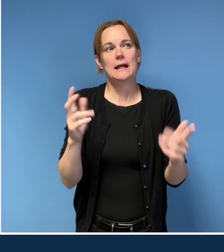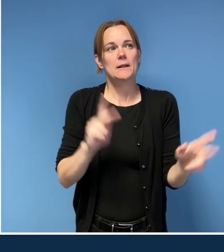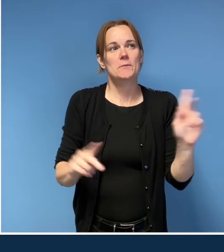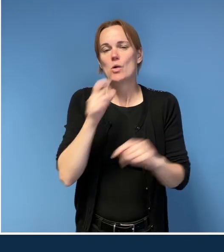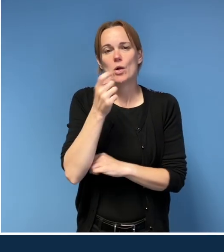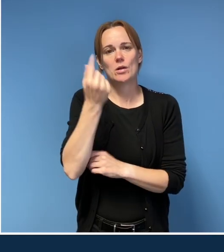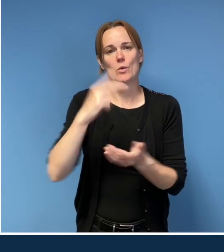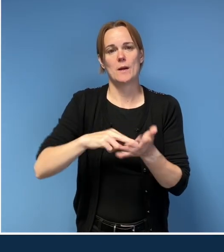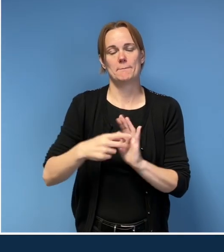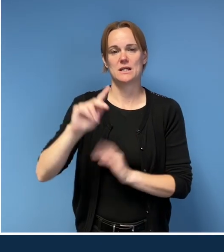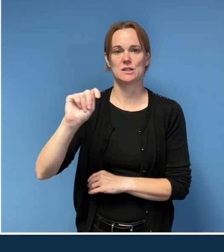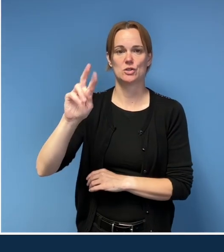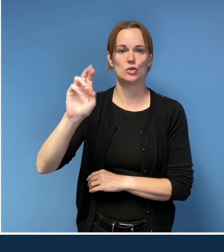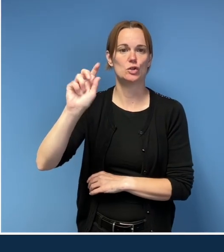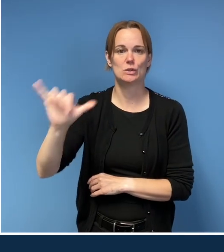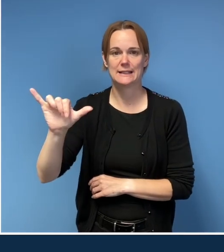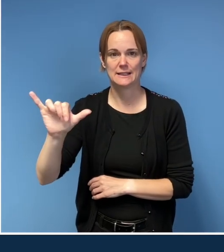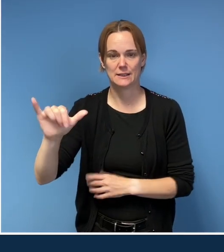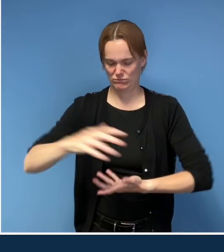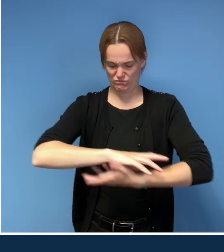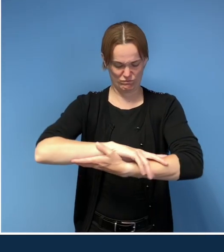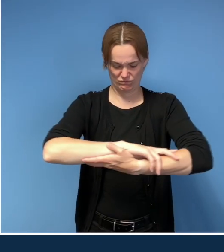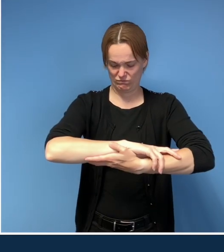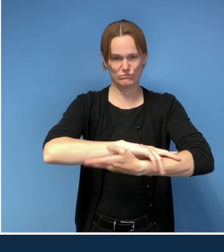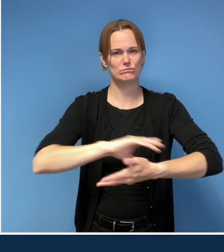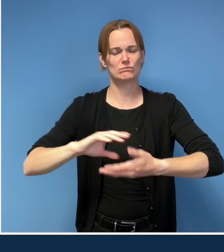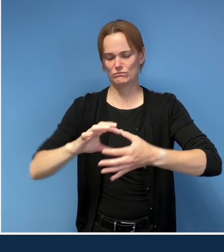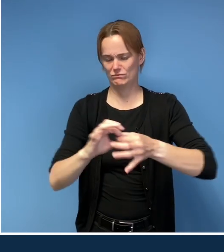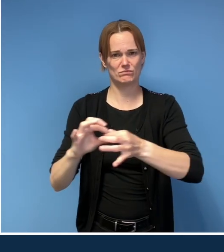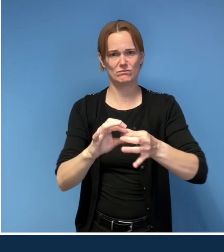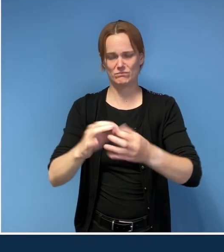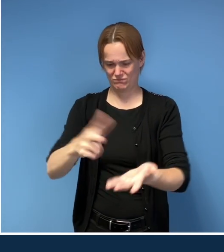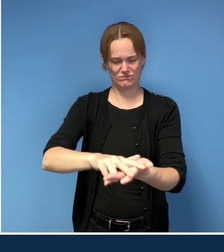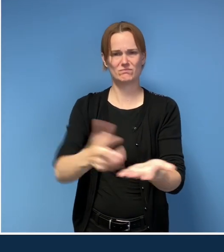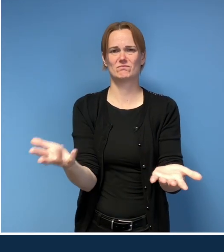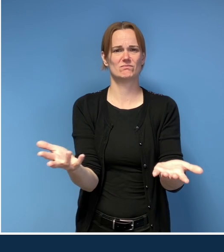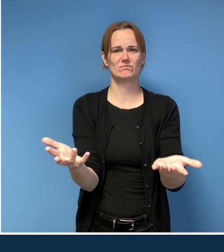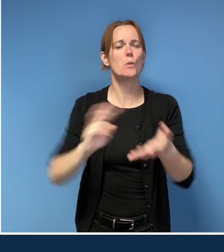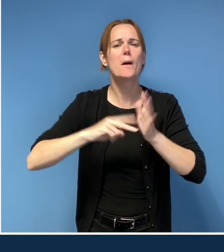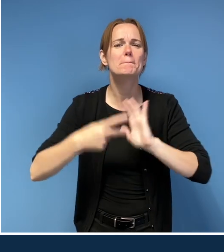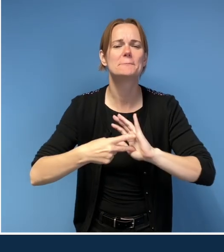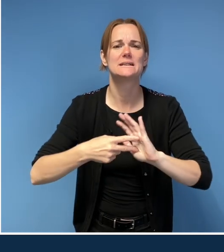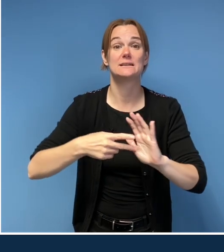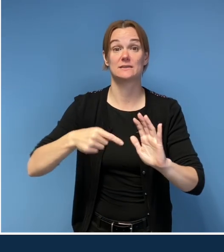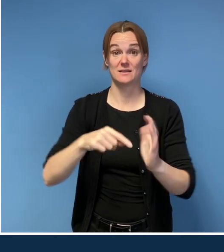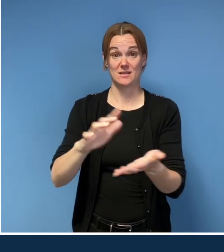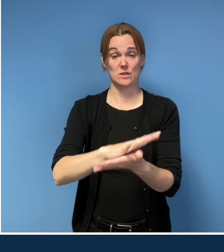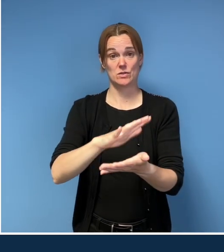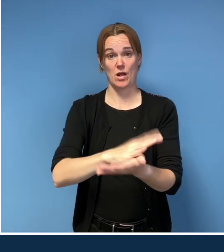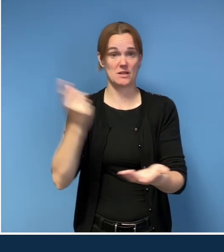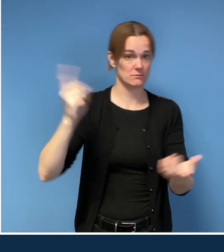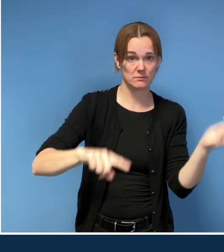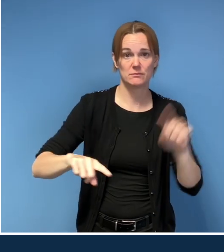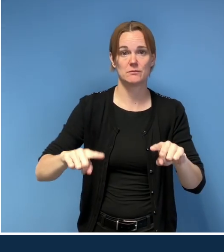treaty relationship. And so in helping us to really understand the significance of the treaties, the sacred documents made with the